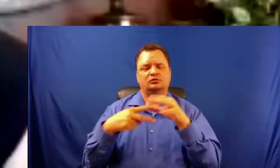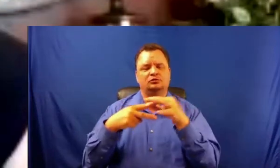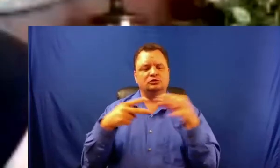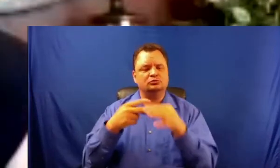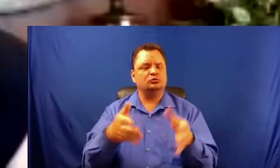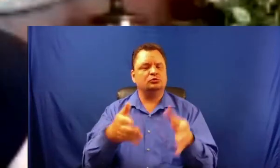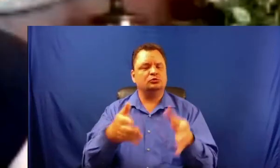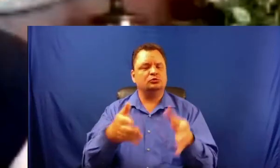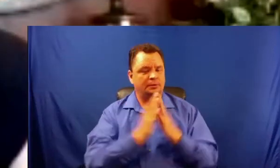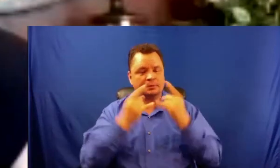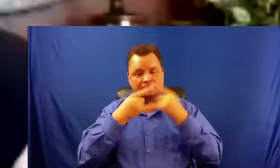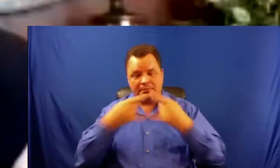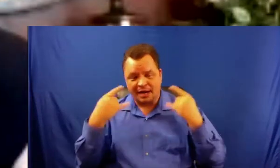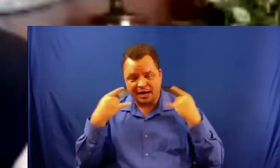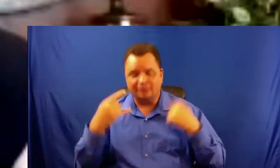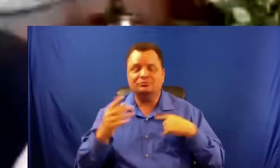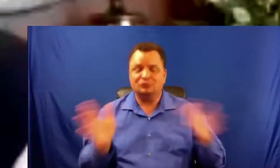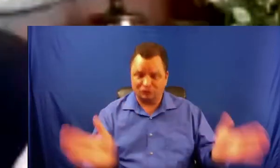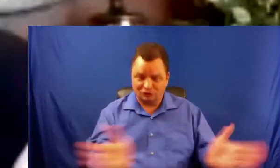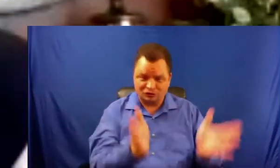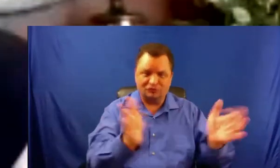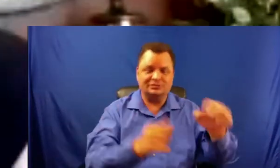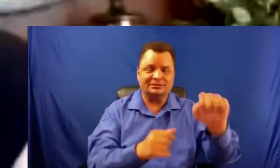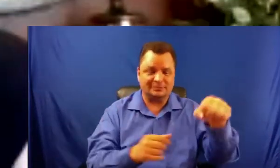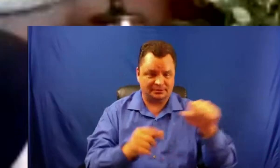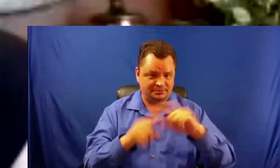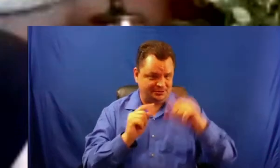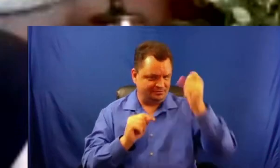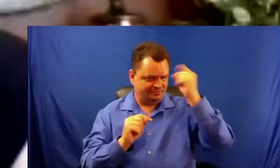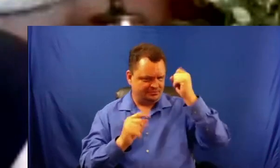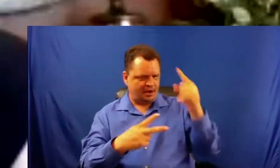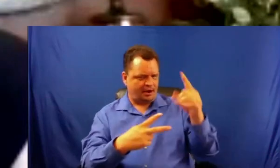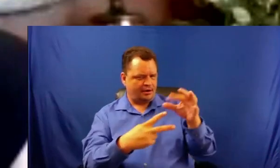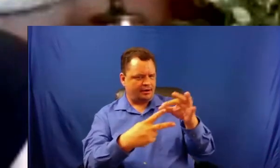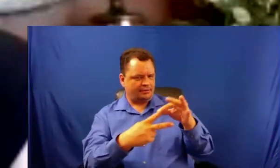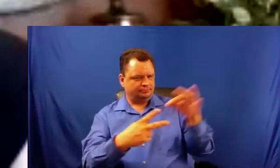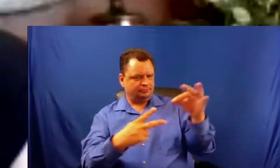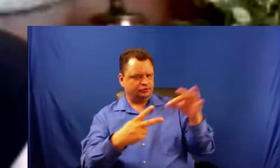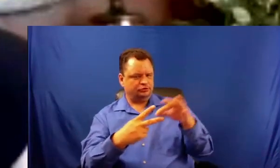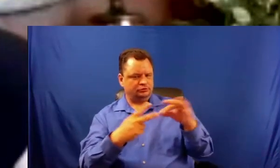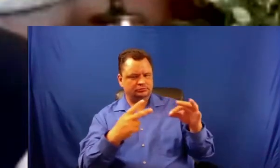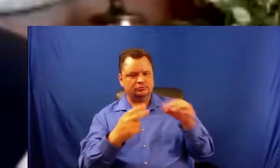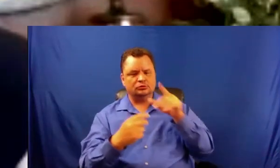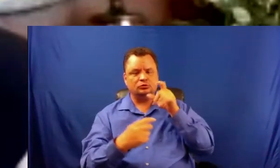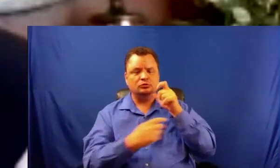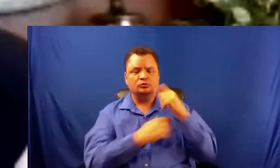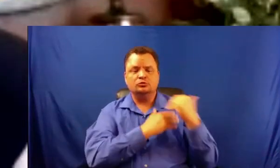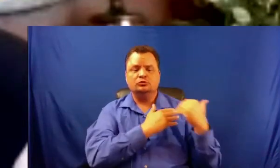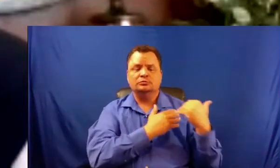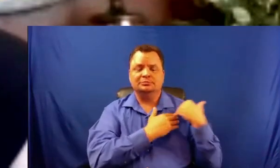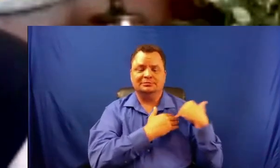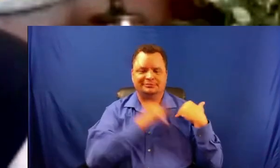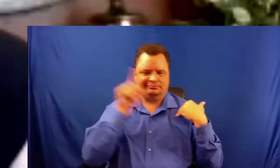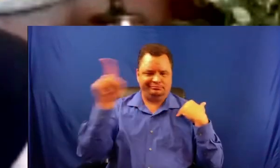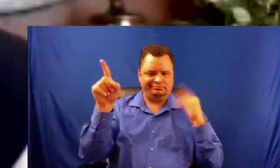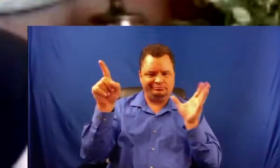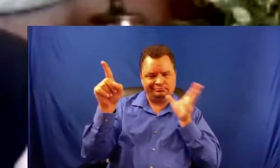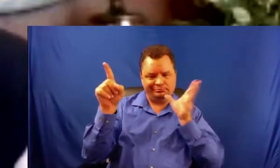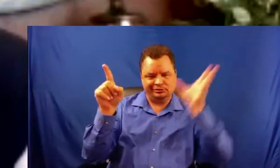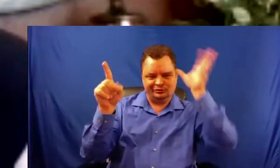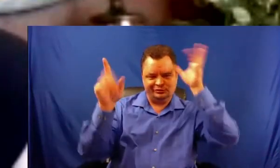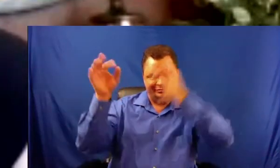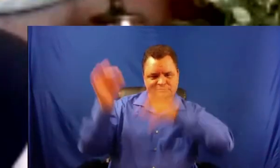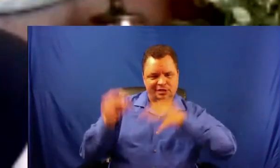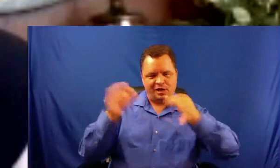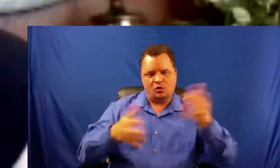yet optional for our students. We believe it is the role of a parent to assess their child's risk and choose what is best for their child.